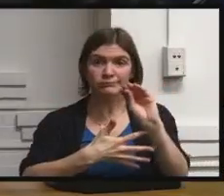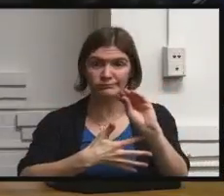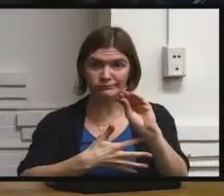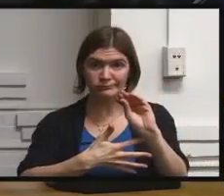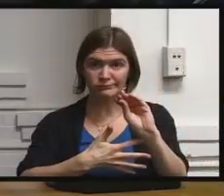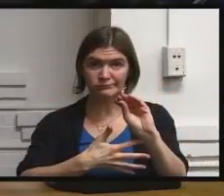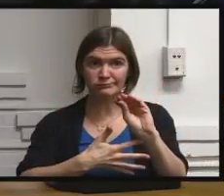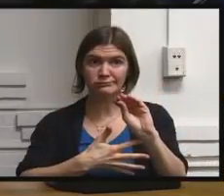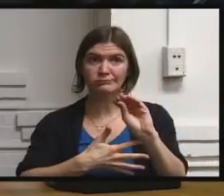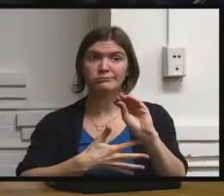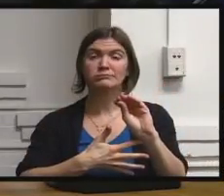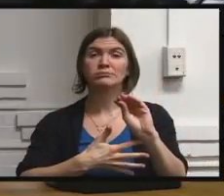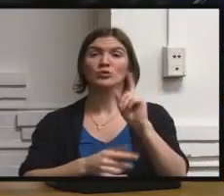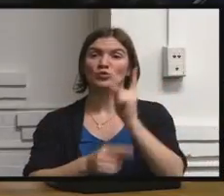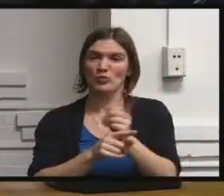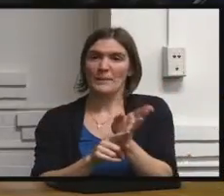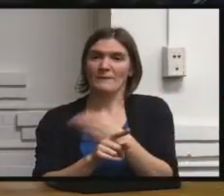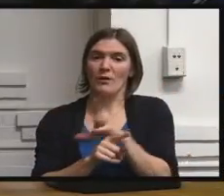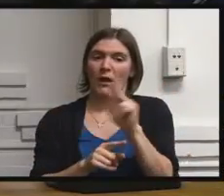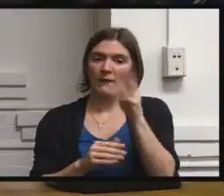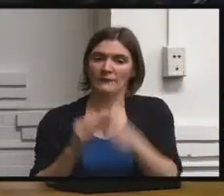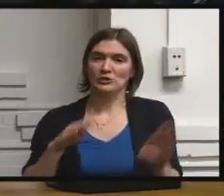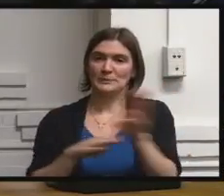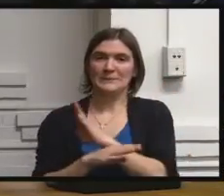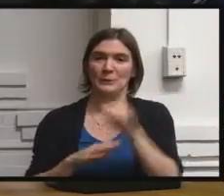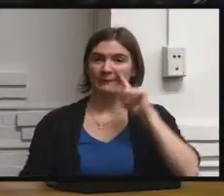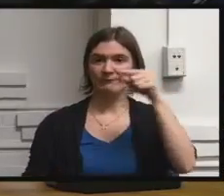proceed our unfinished business